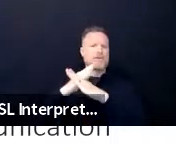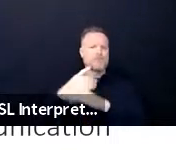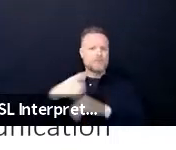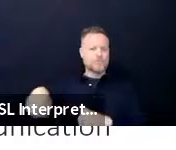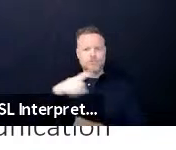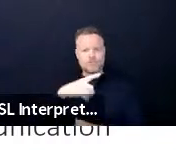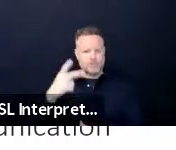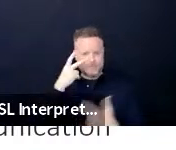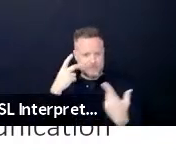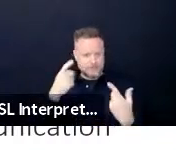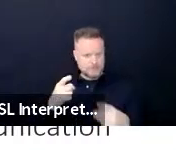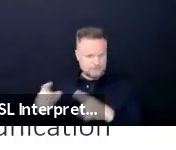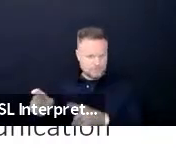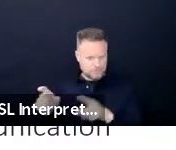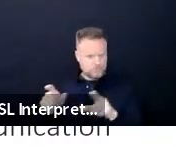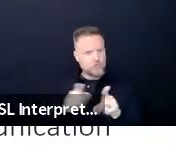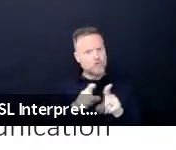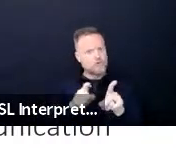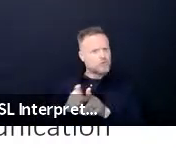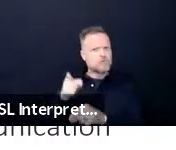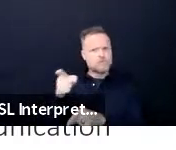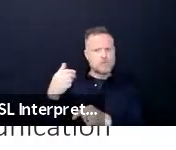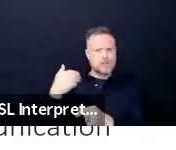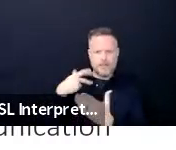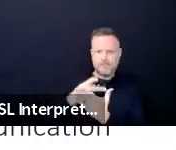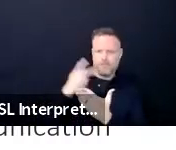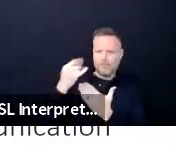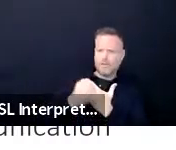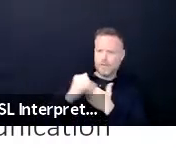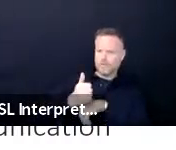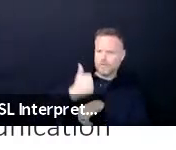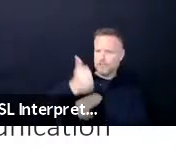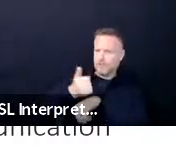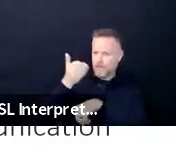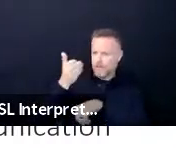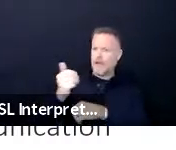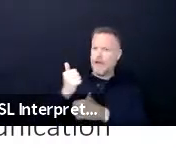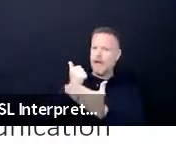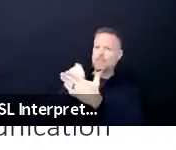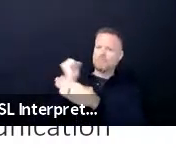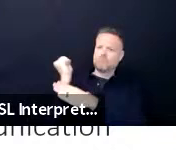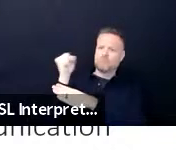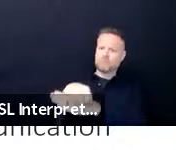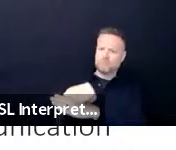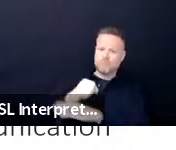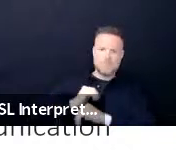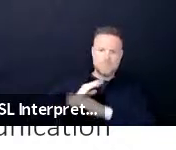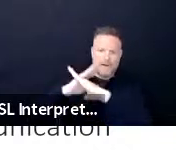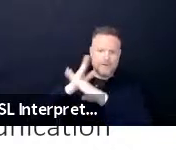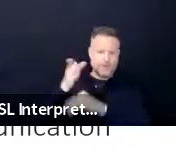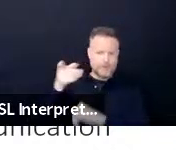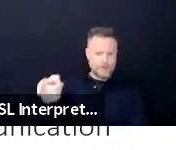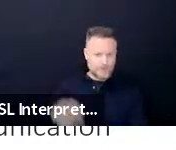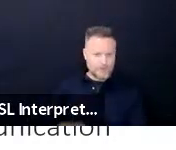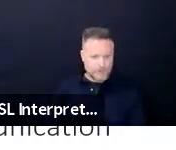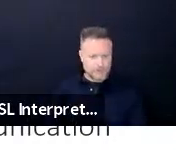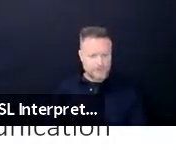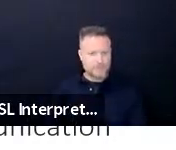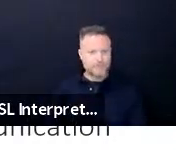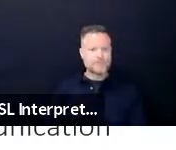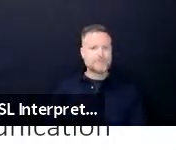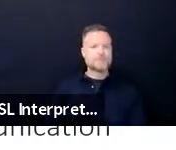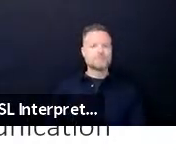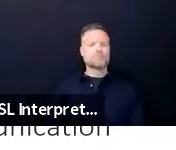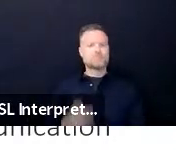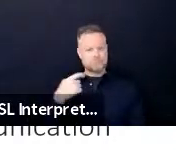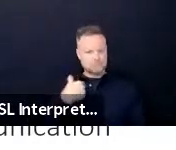and create those projects that will help get through the barriers. And we must collaborate with and